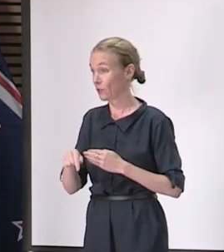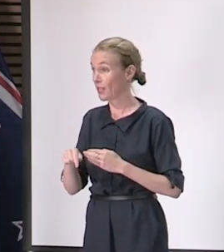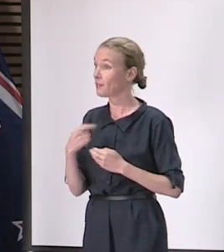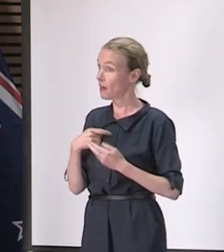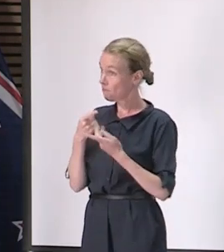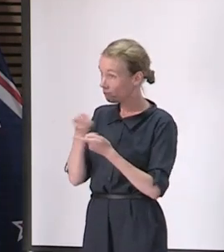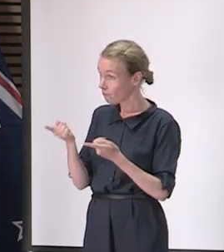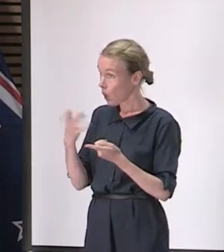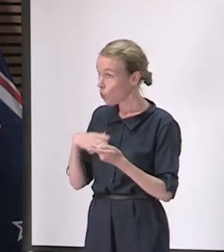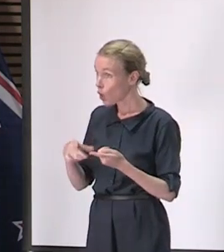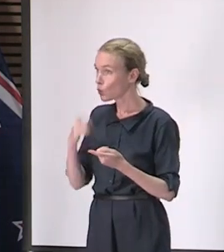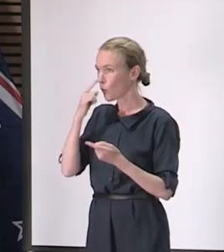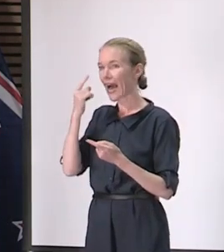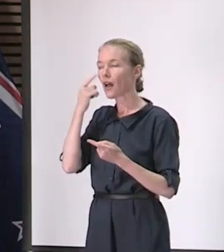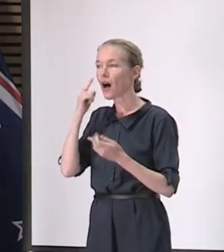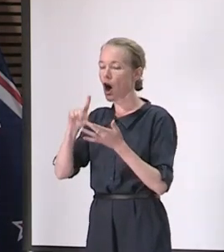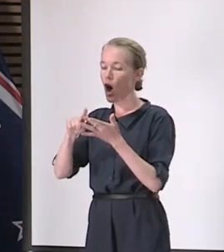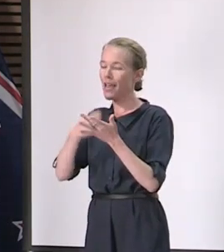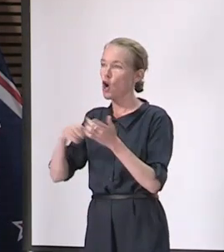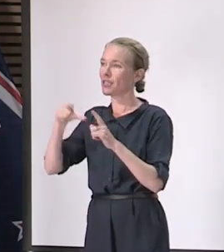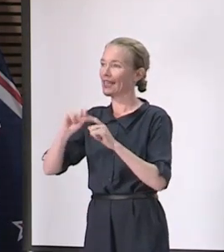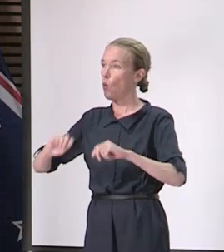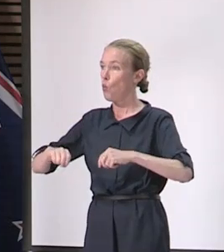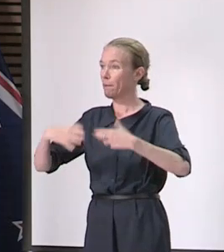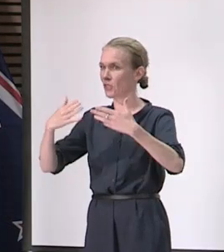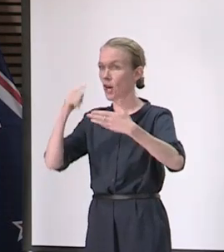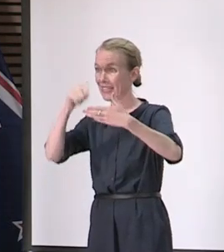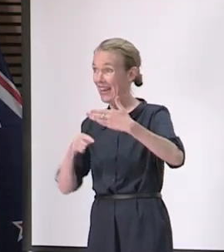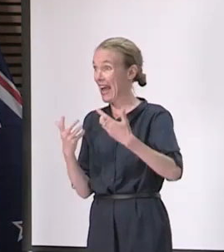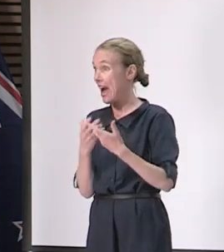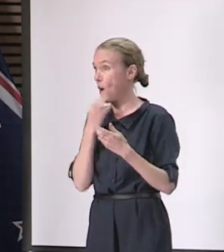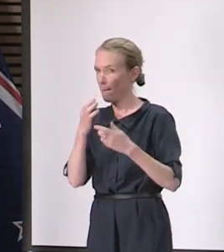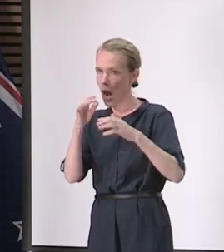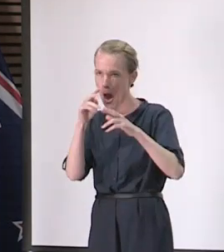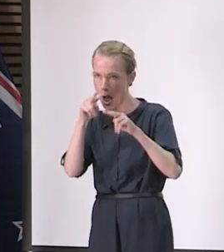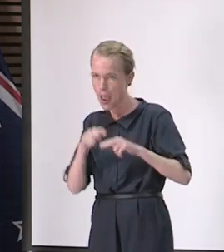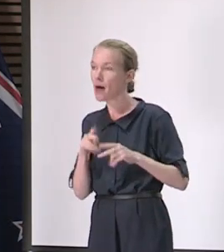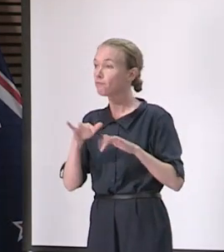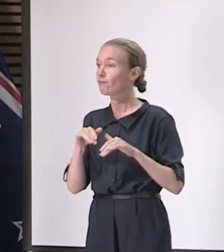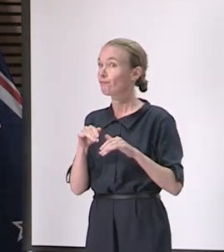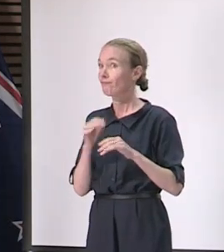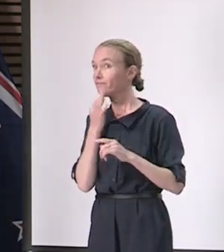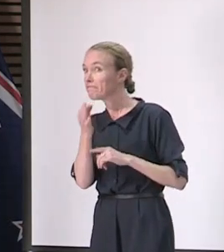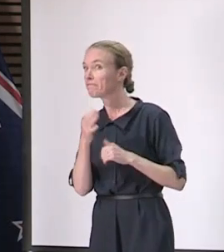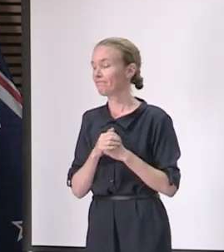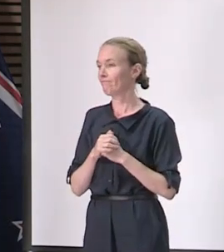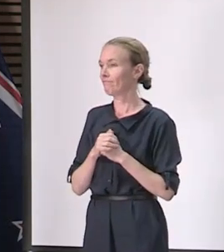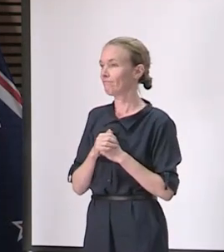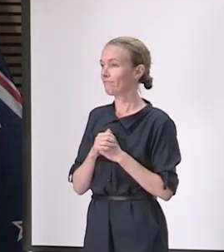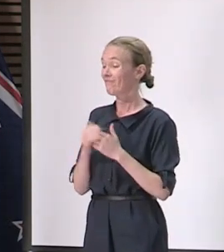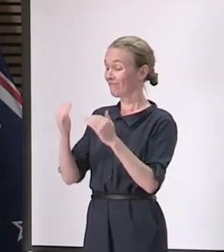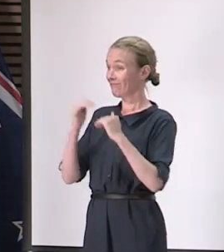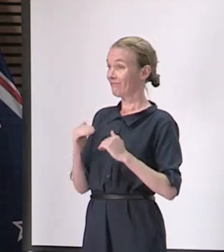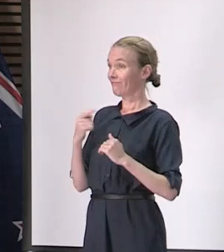the Inland Revenue site and you'll find all the details there. And finally, our wage subsidy scheme has now paid